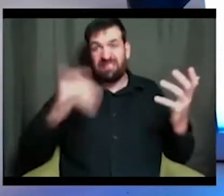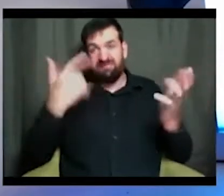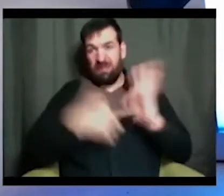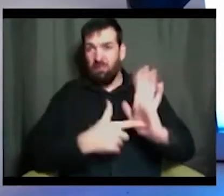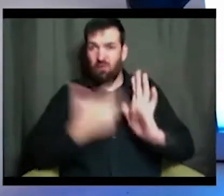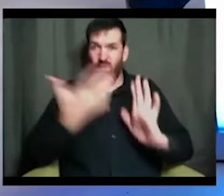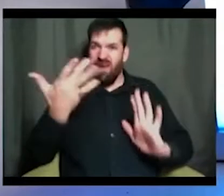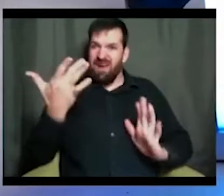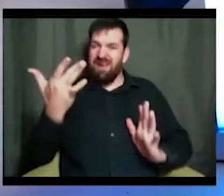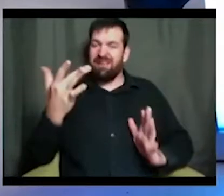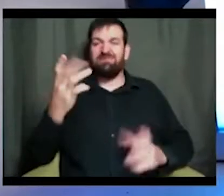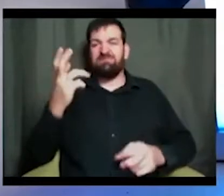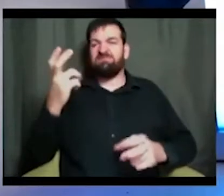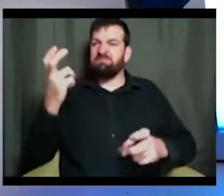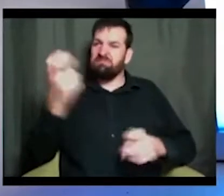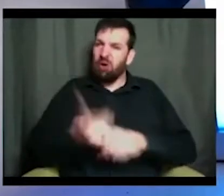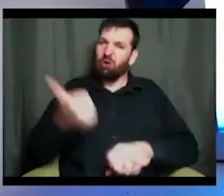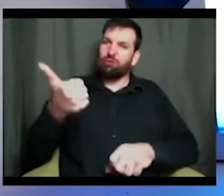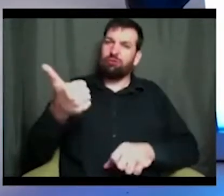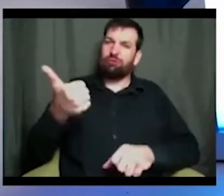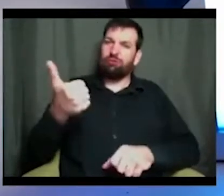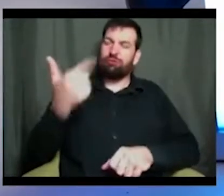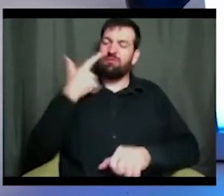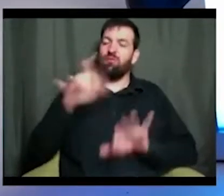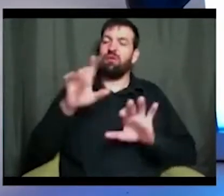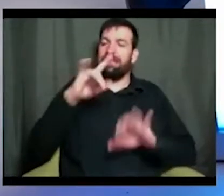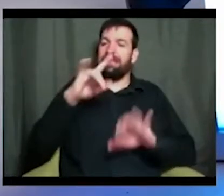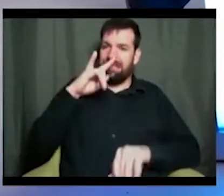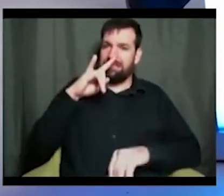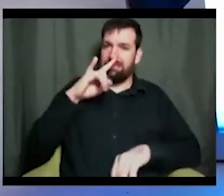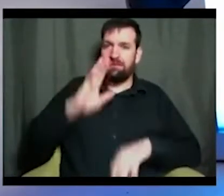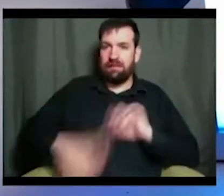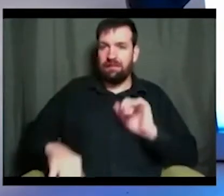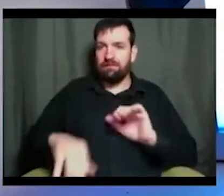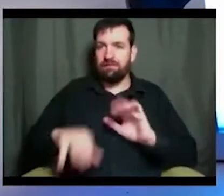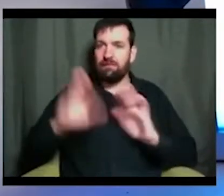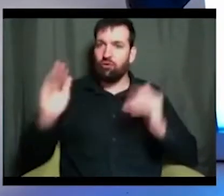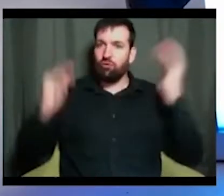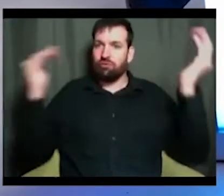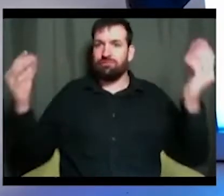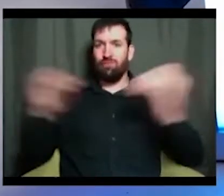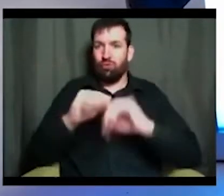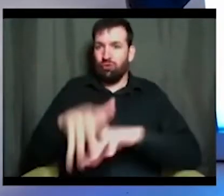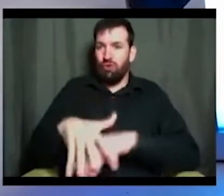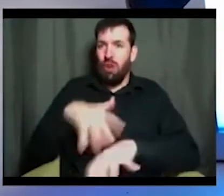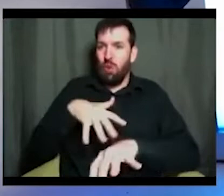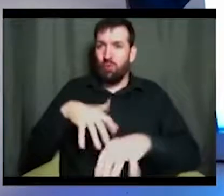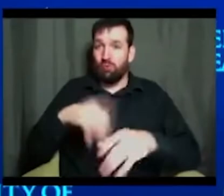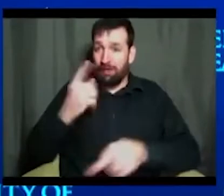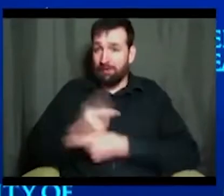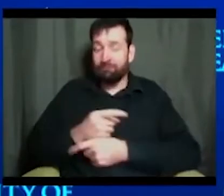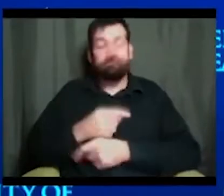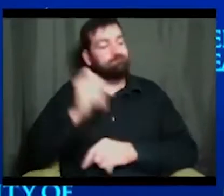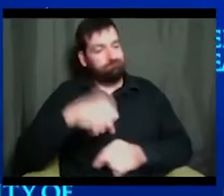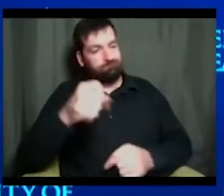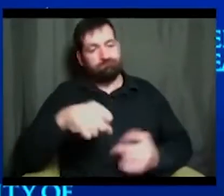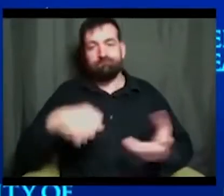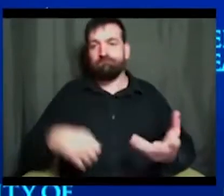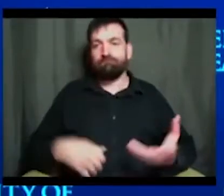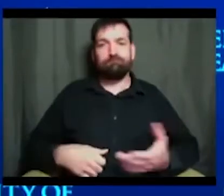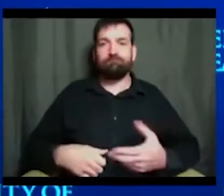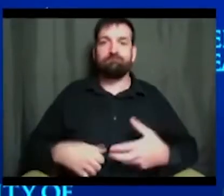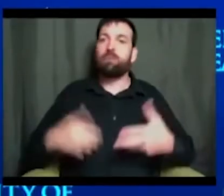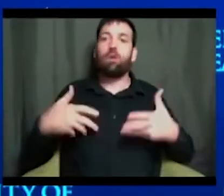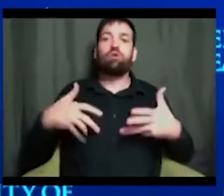Right. To help kind of shepherd the kids through that, and that would slow down the process of getting more shots in arms, right? Right. We don't want to have mistakes. We don't